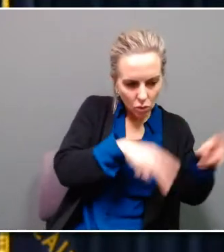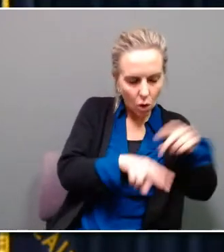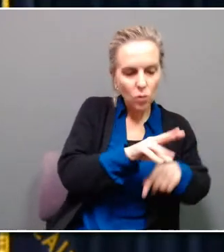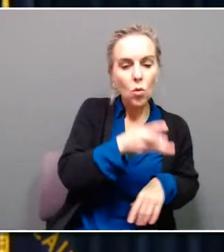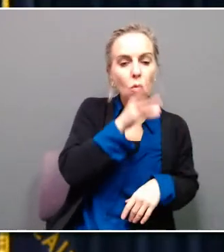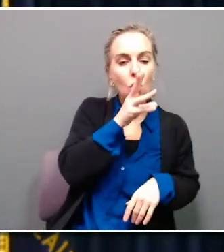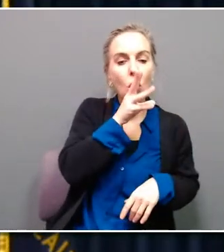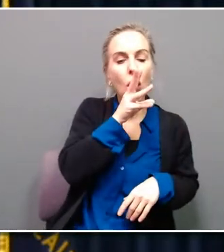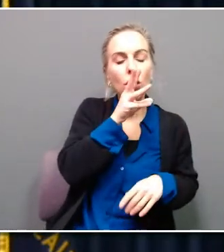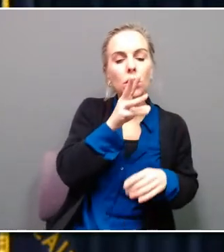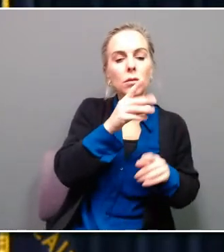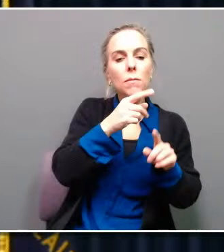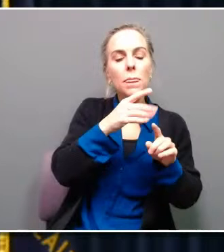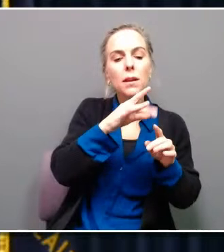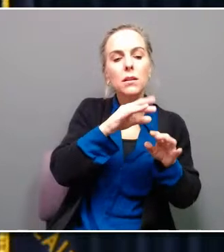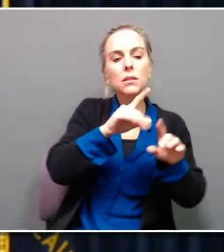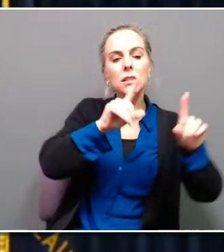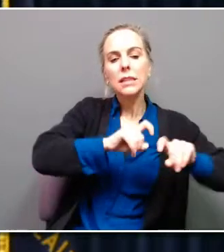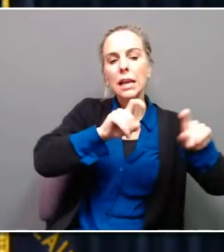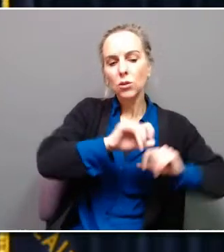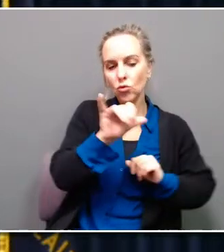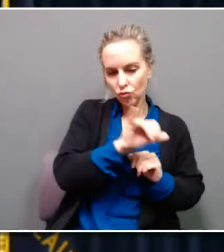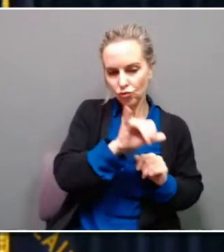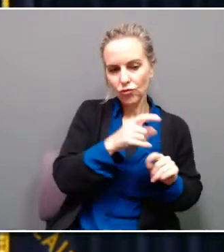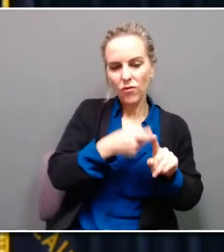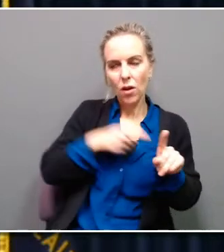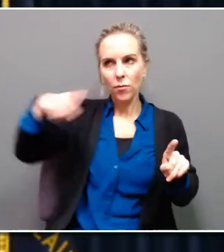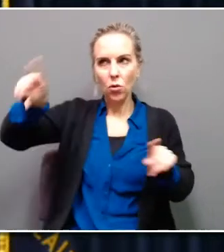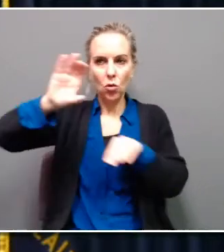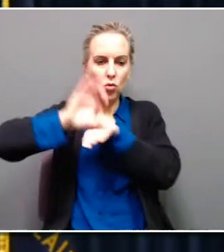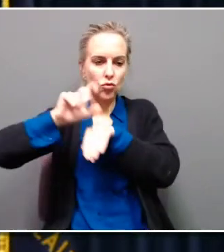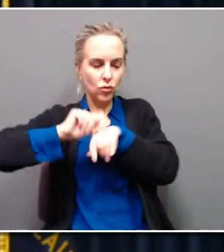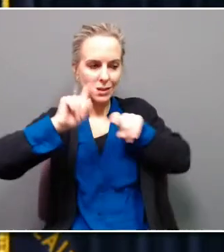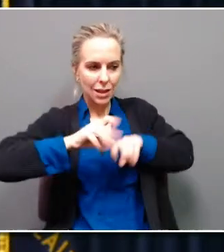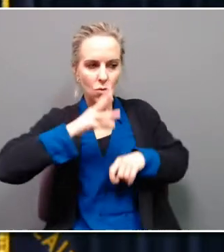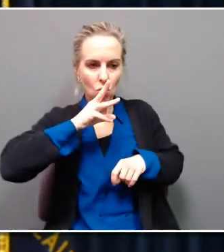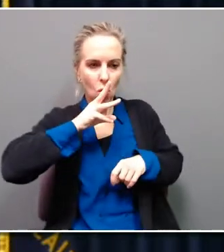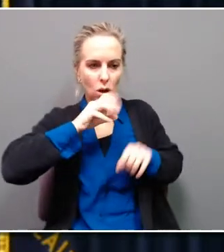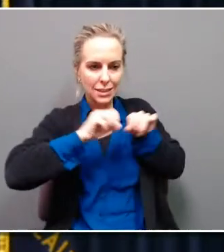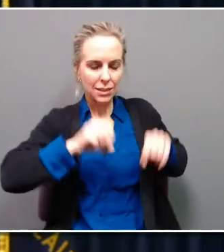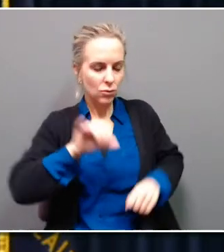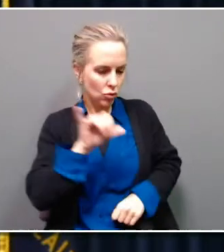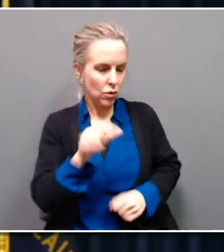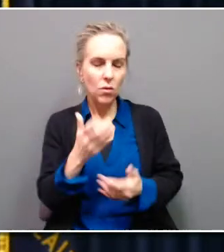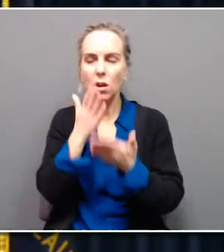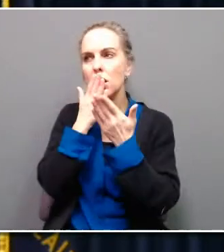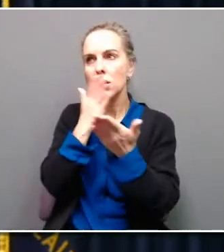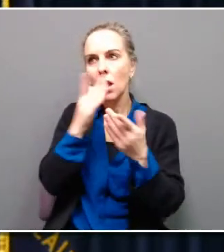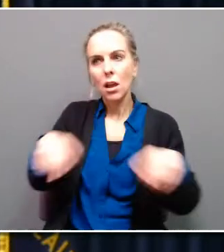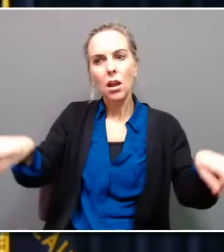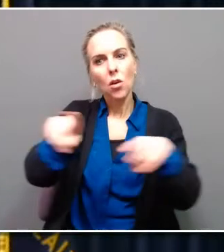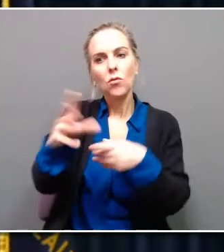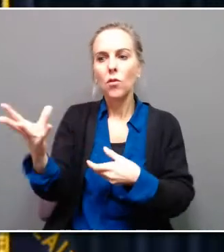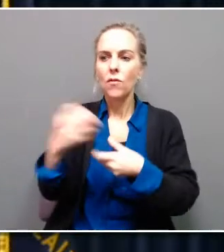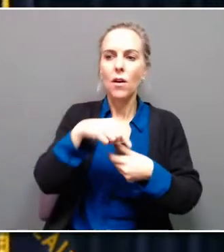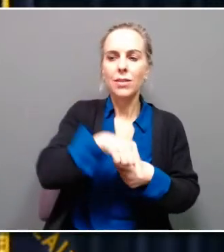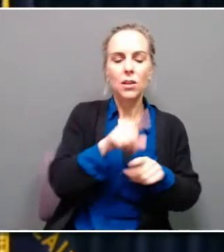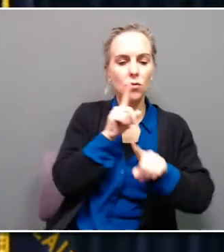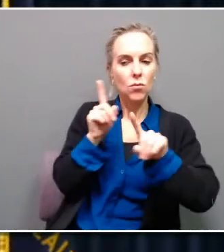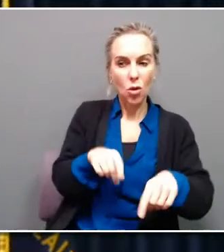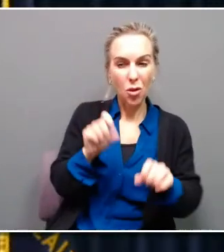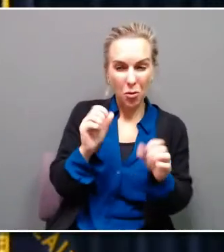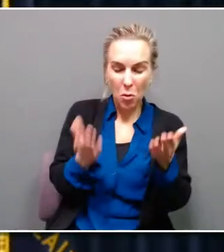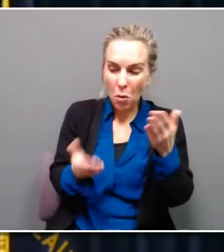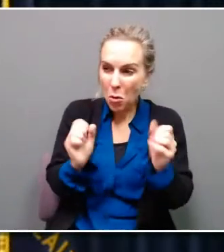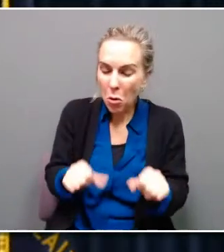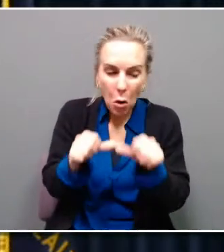being performed by CSX environmental consultants. I want to thank everyone who was a part of this response, something that could have lasted